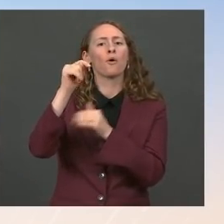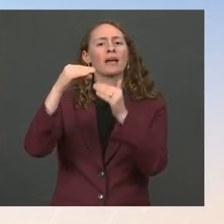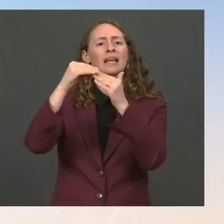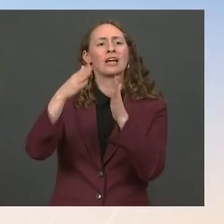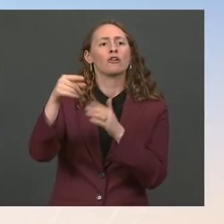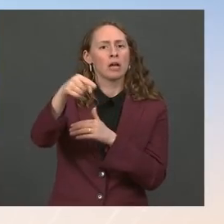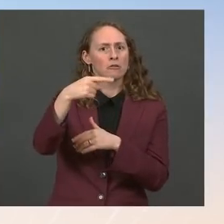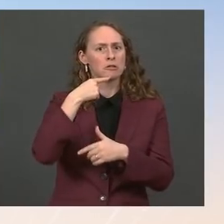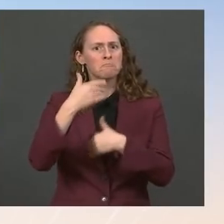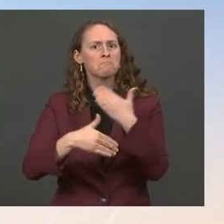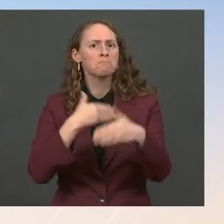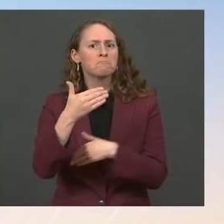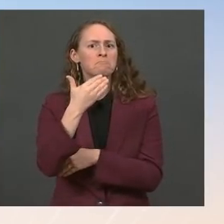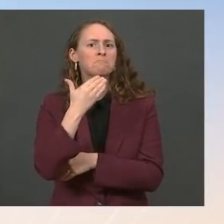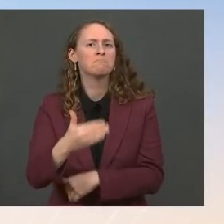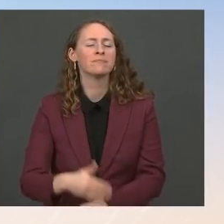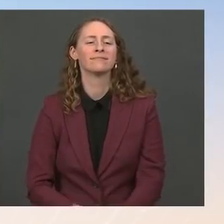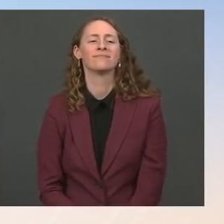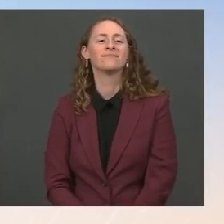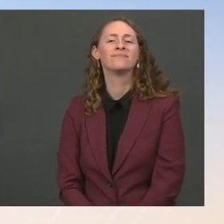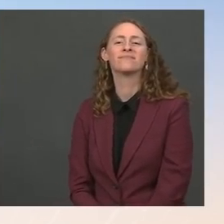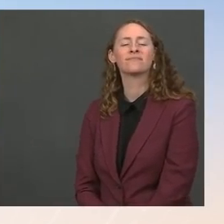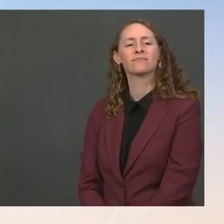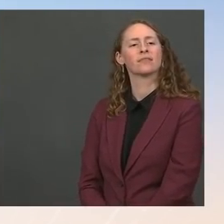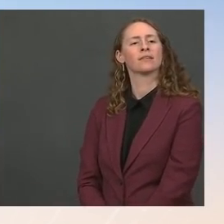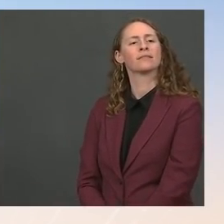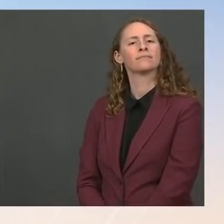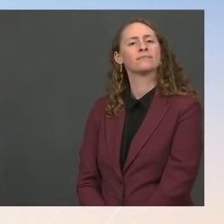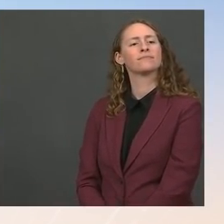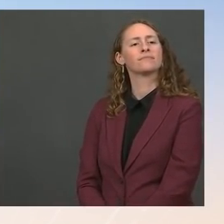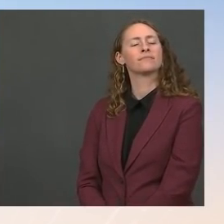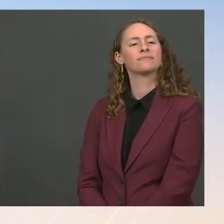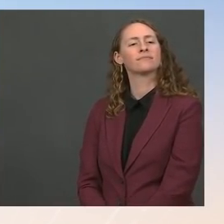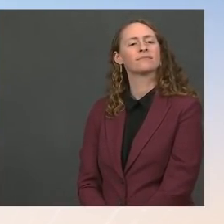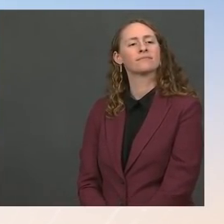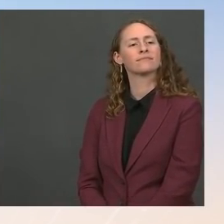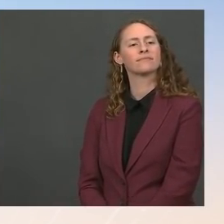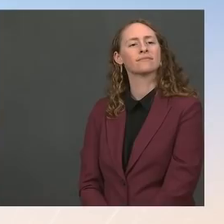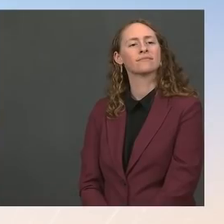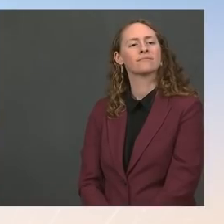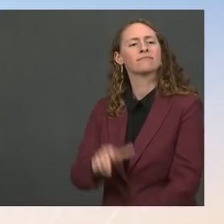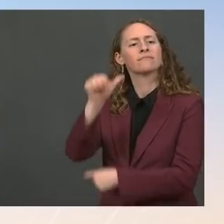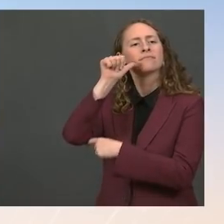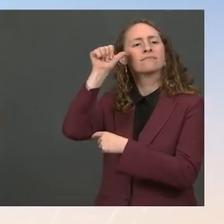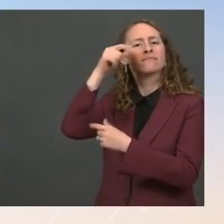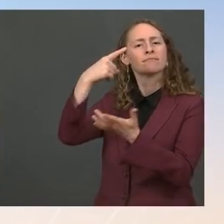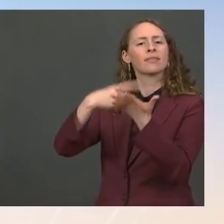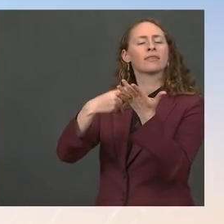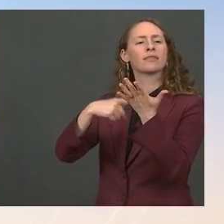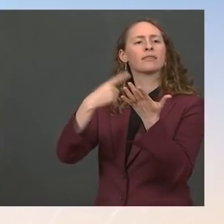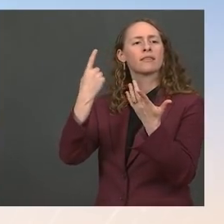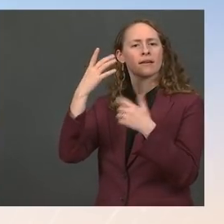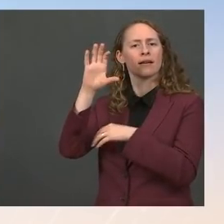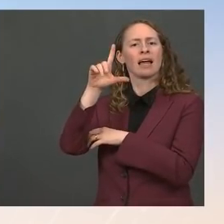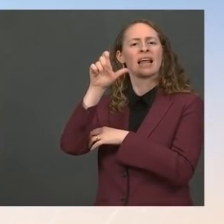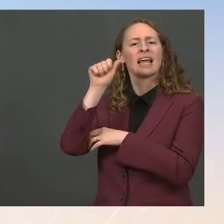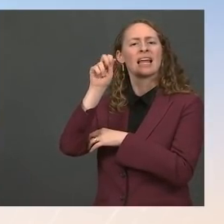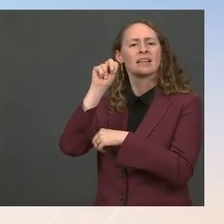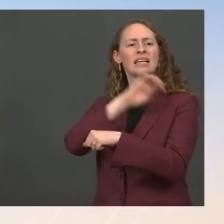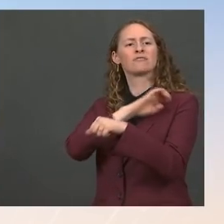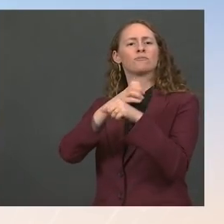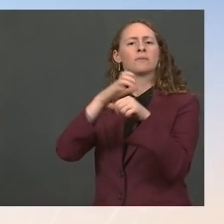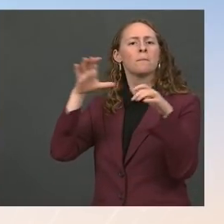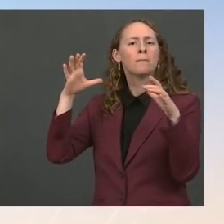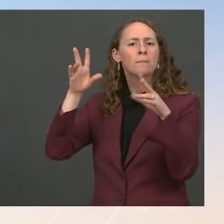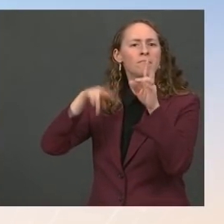Jen. You said yesterday that beyond the Clean Energy Performance Plan, there's more on the table as far as what you could do legislatively on